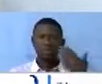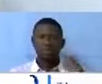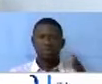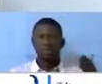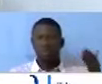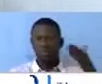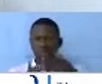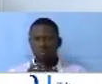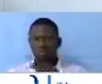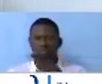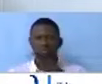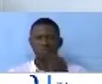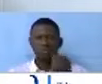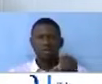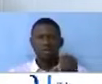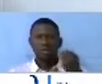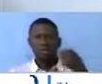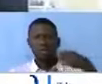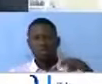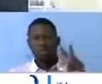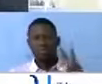2012. Yeah.